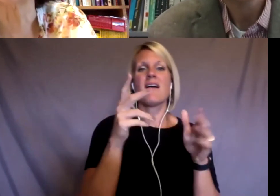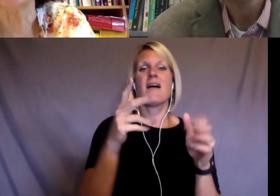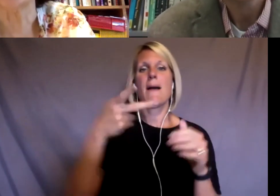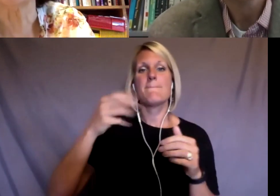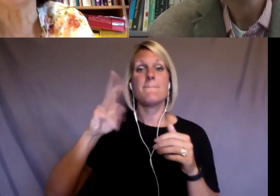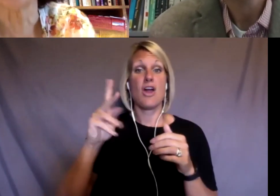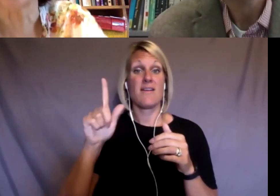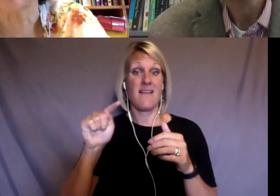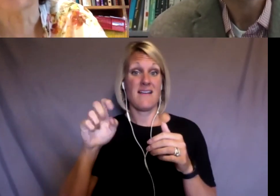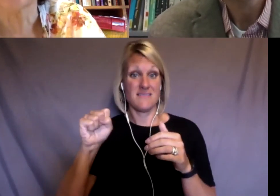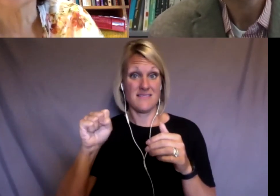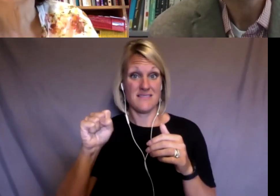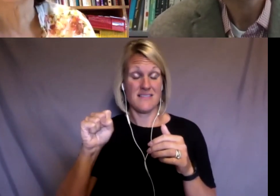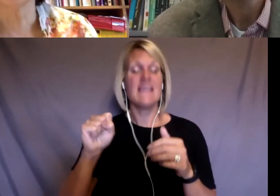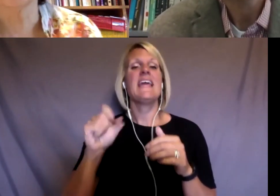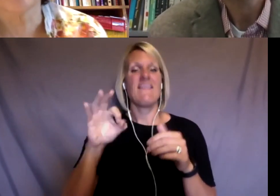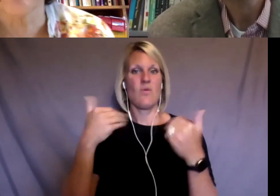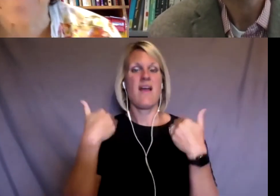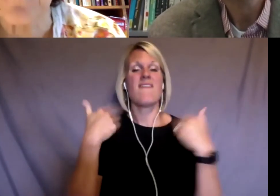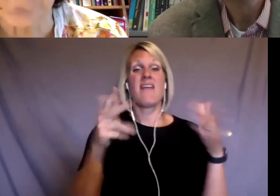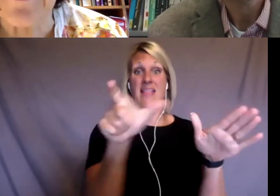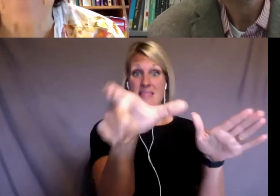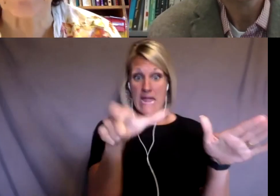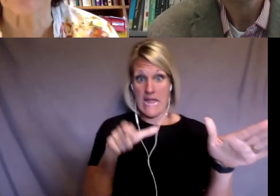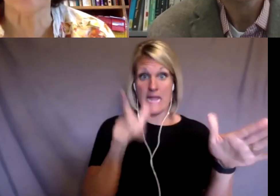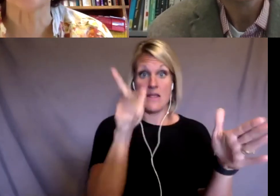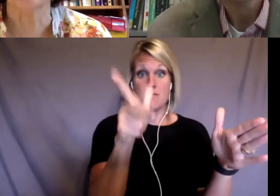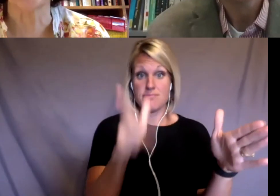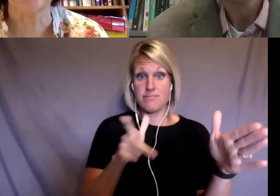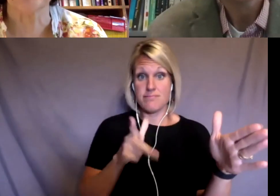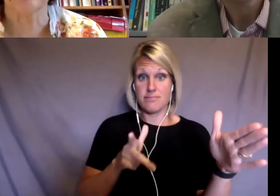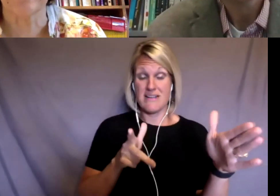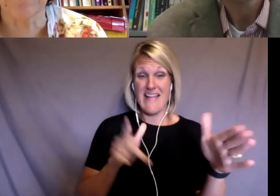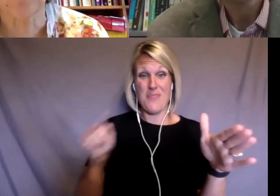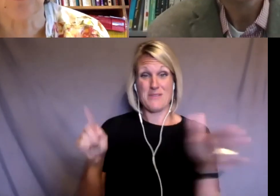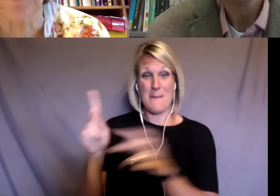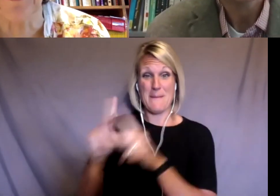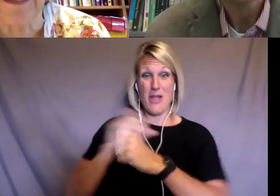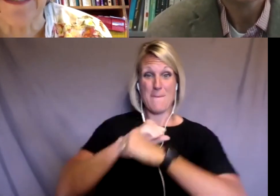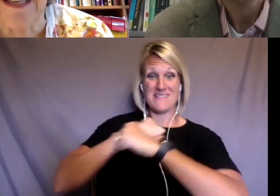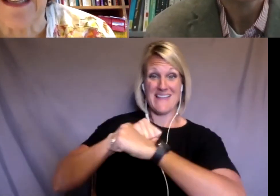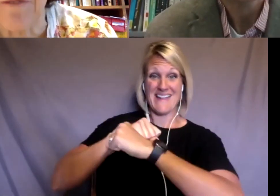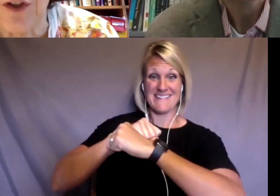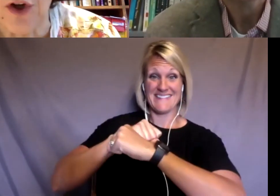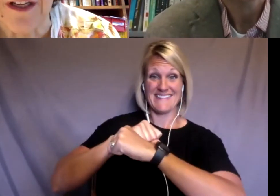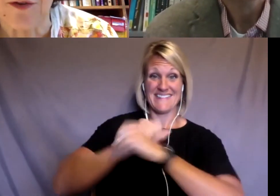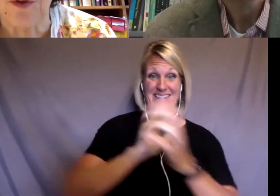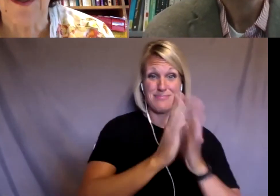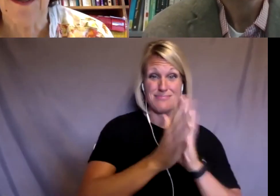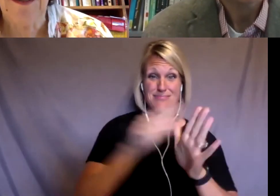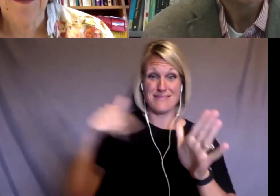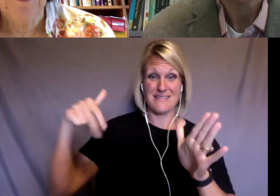parking lane, it protects from the fast-moving traffic. But I think that cities should really take an inventory